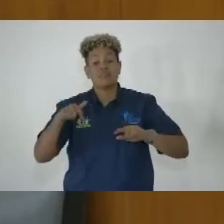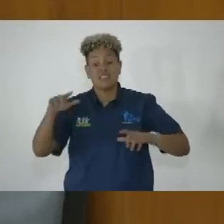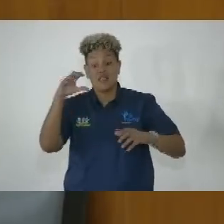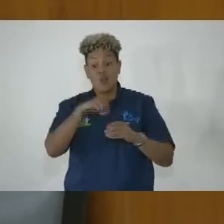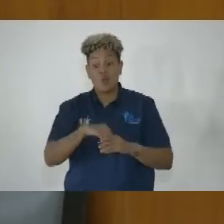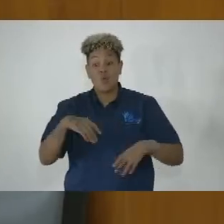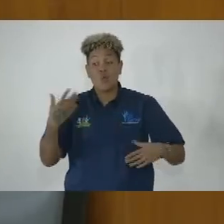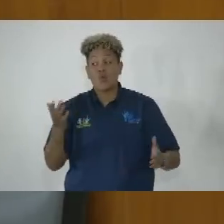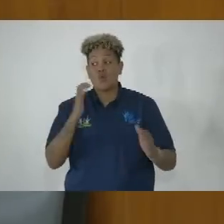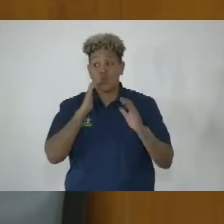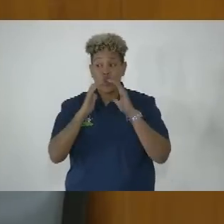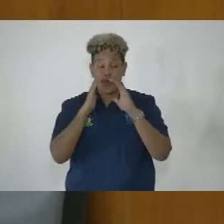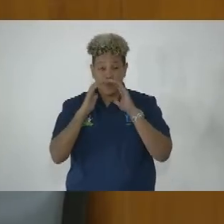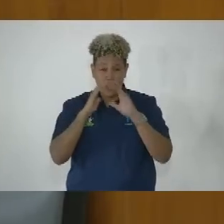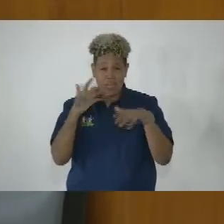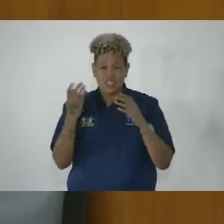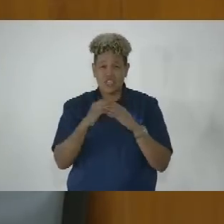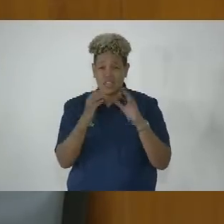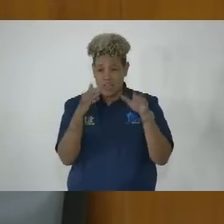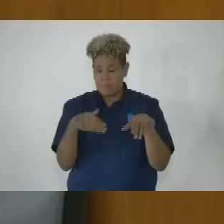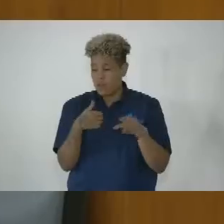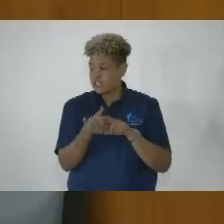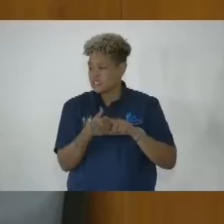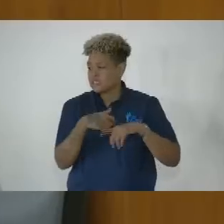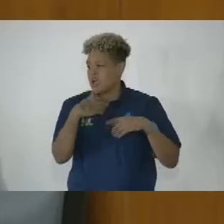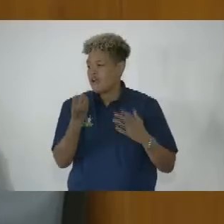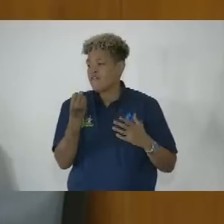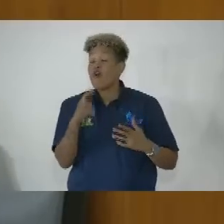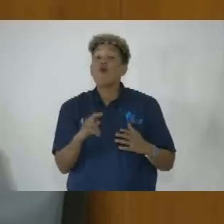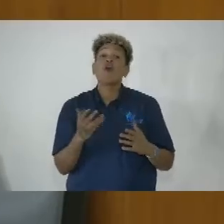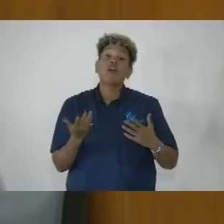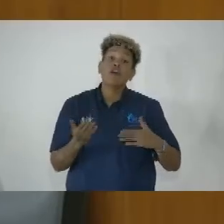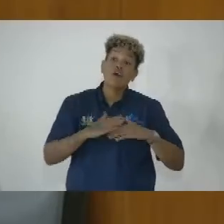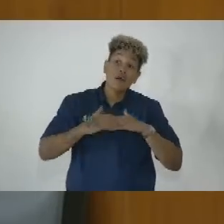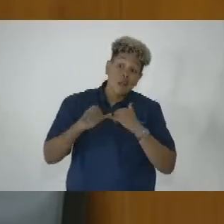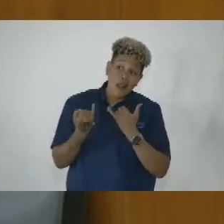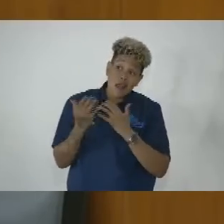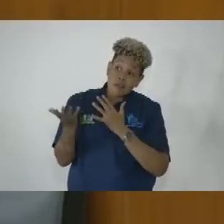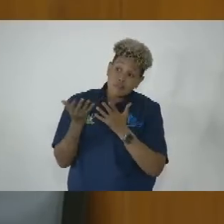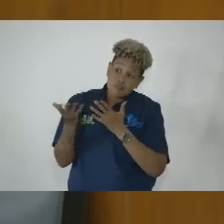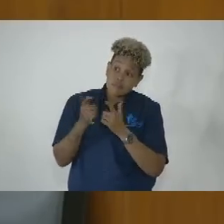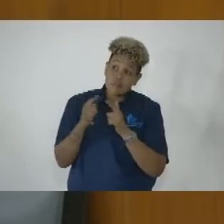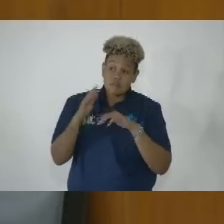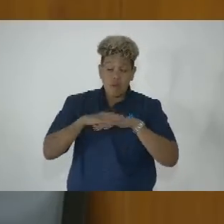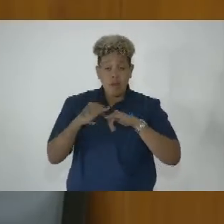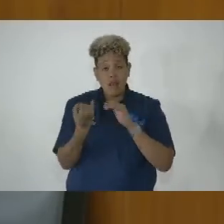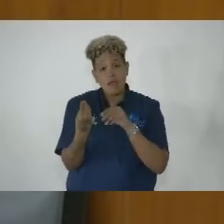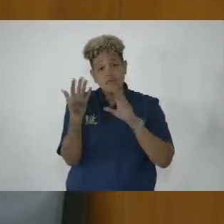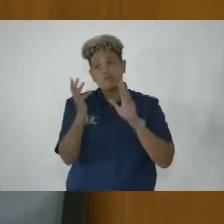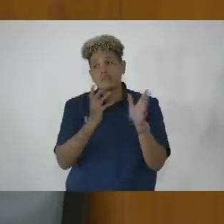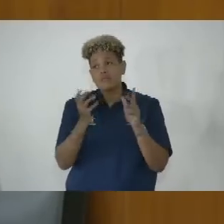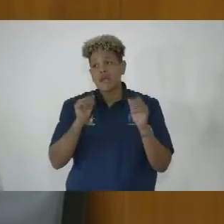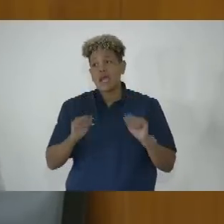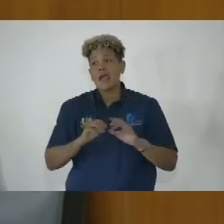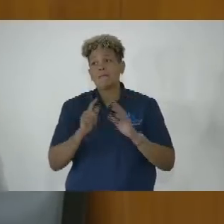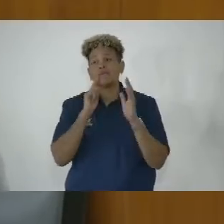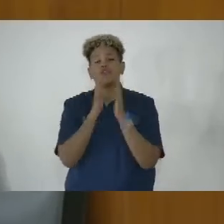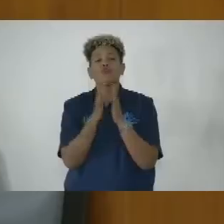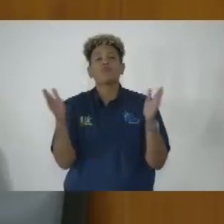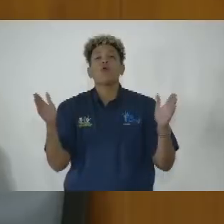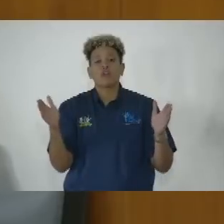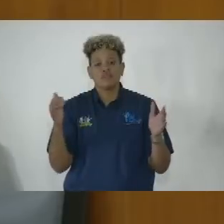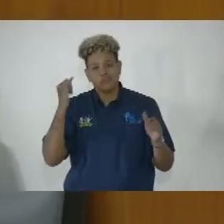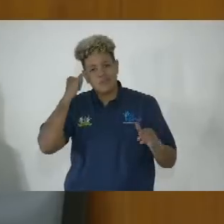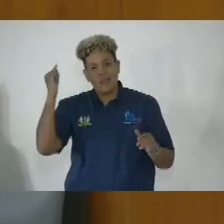includes communication in person or online, virtually, in its broadest